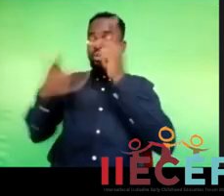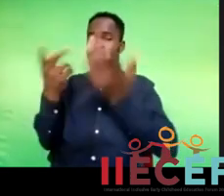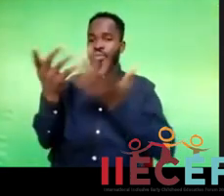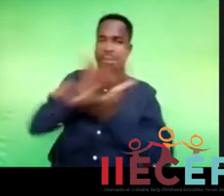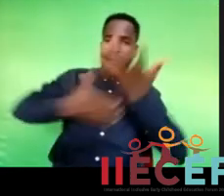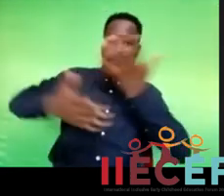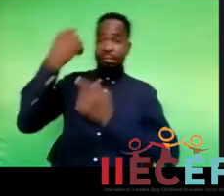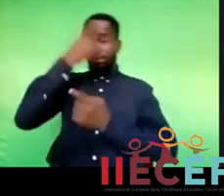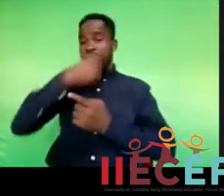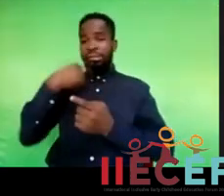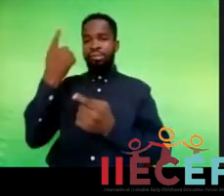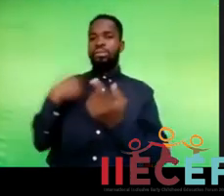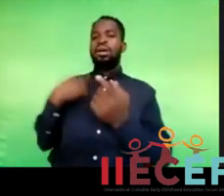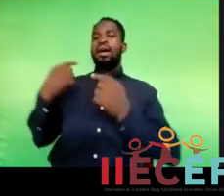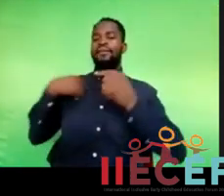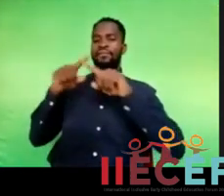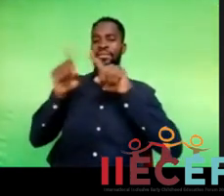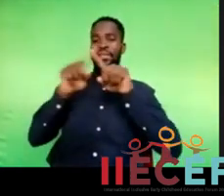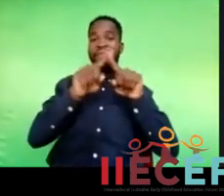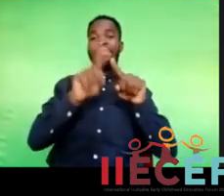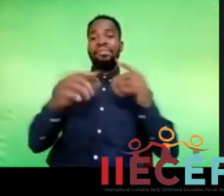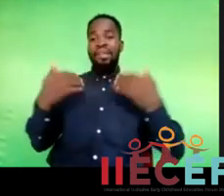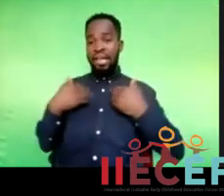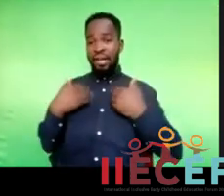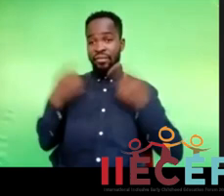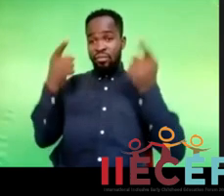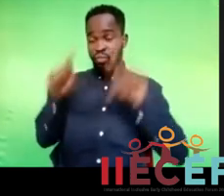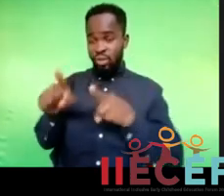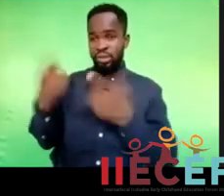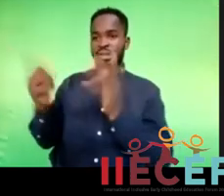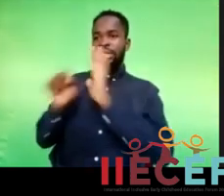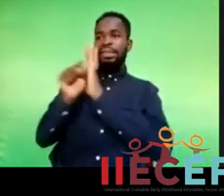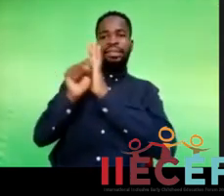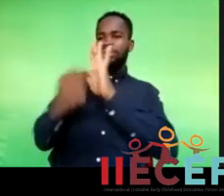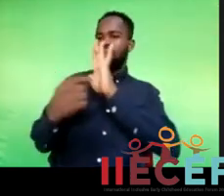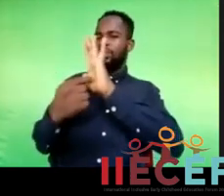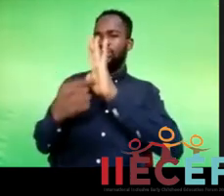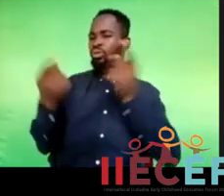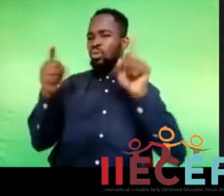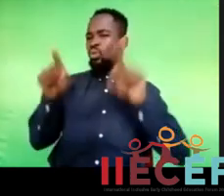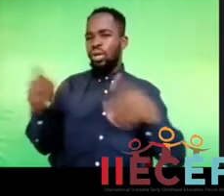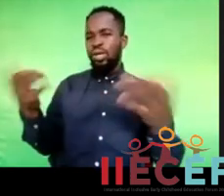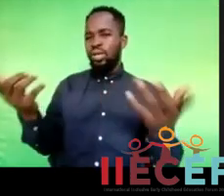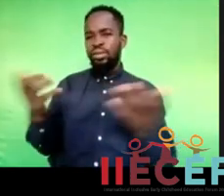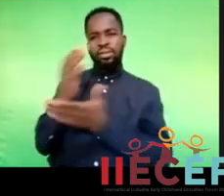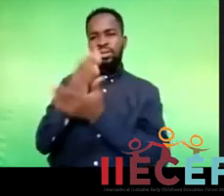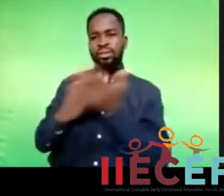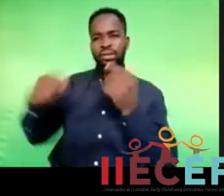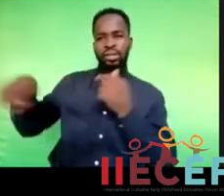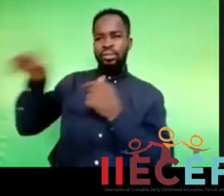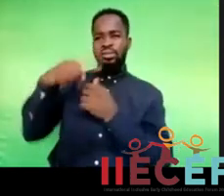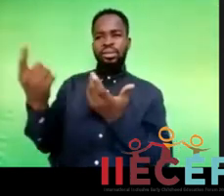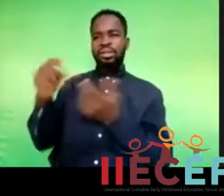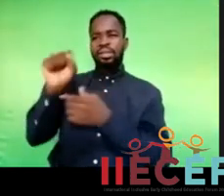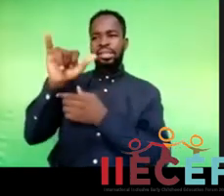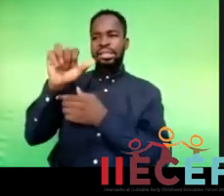there are differences in when the symptoms start, because some the symptoms start from when